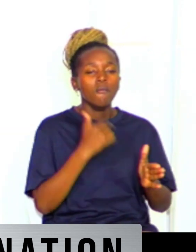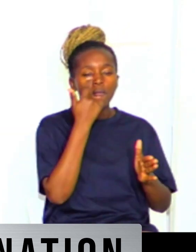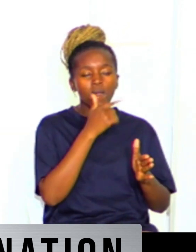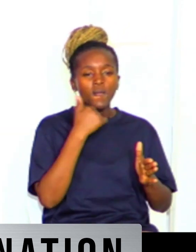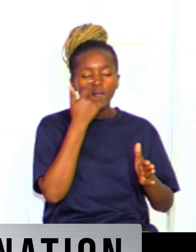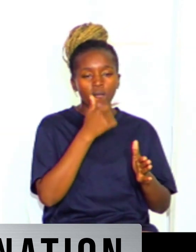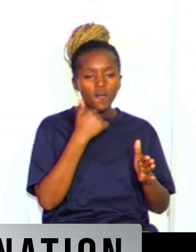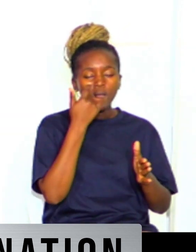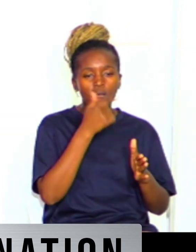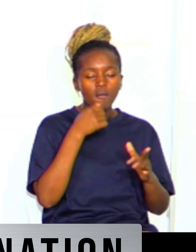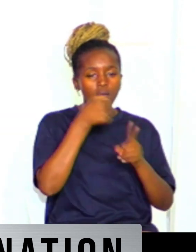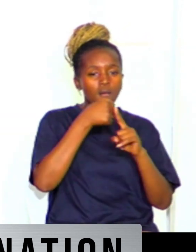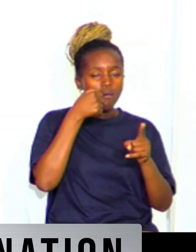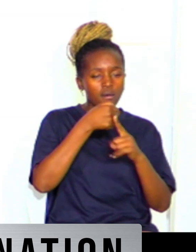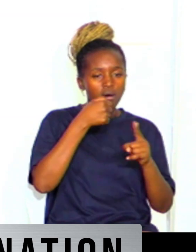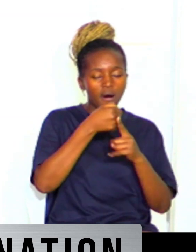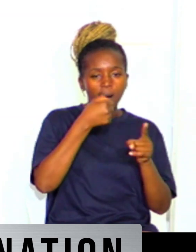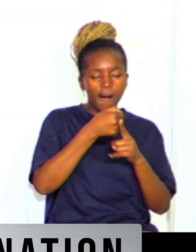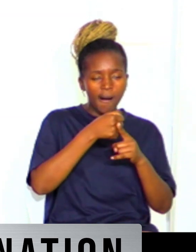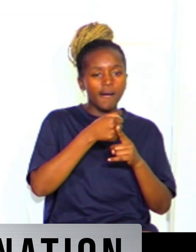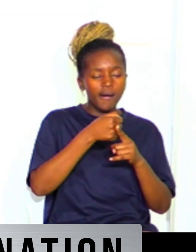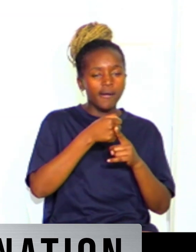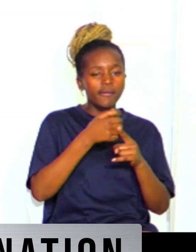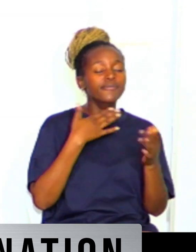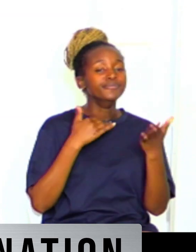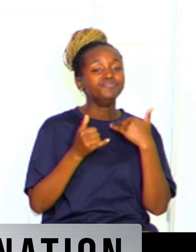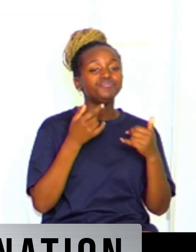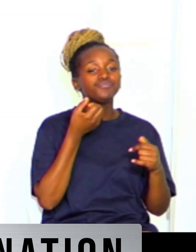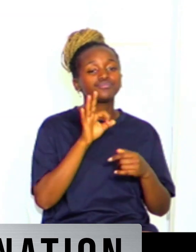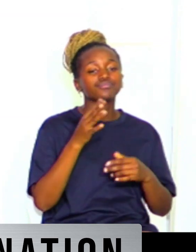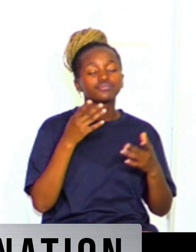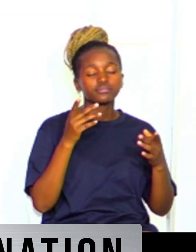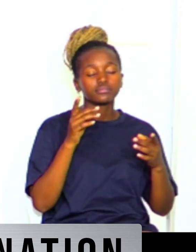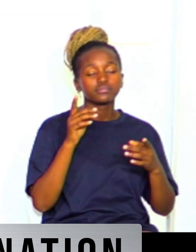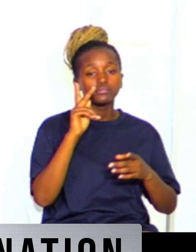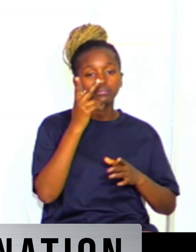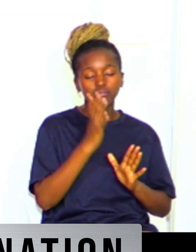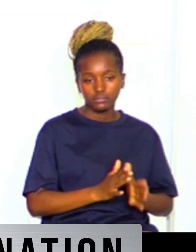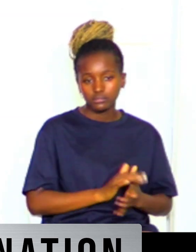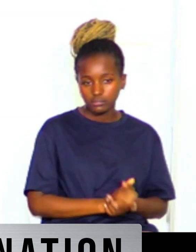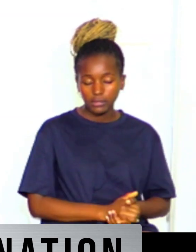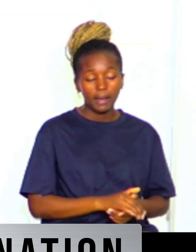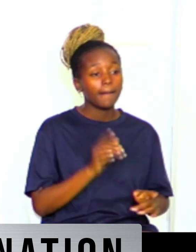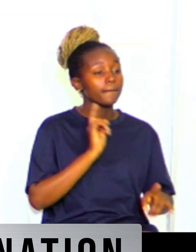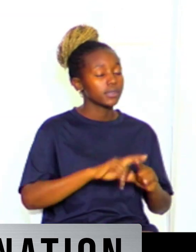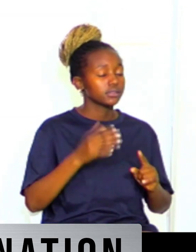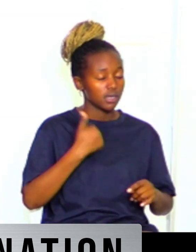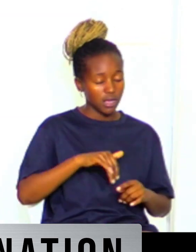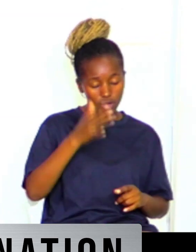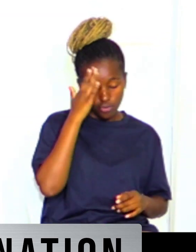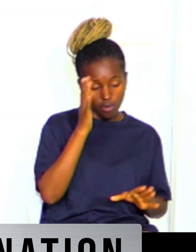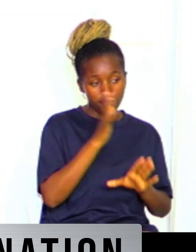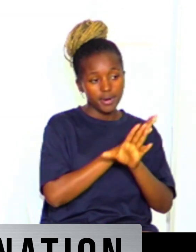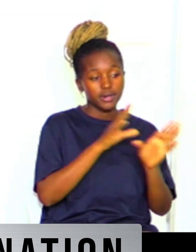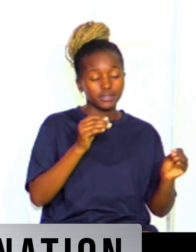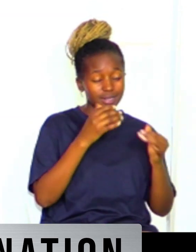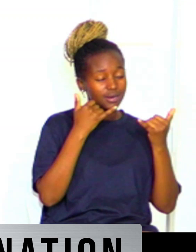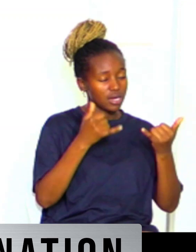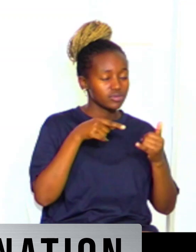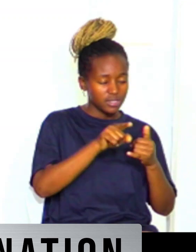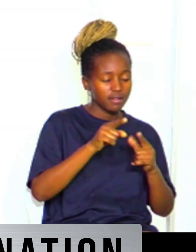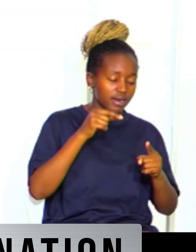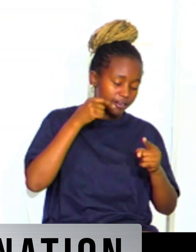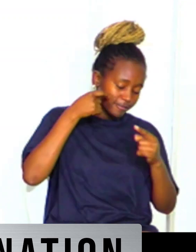the agendas of all Kenyans forward. But I cannot complain. The president is really trying. He is really trying.